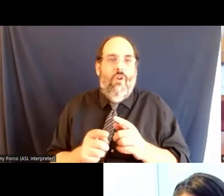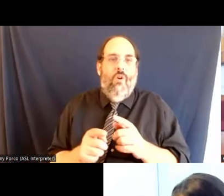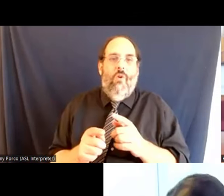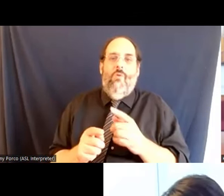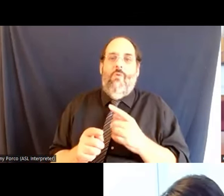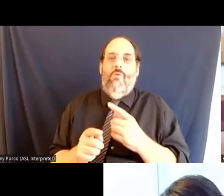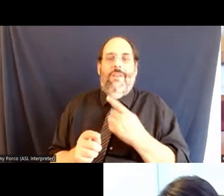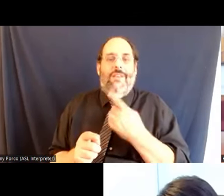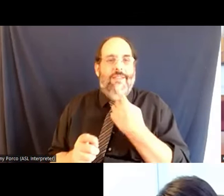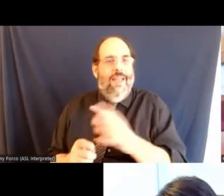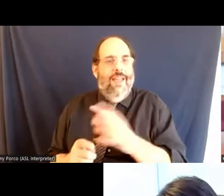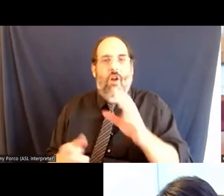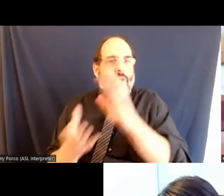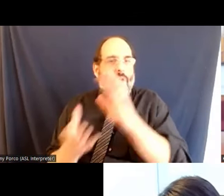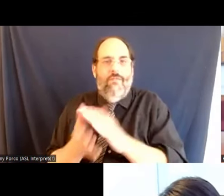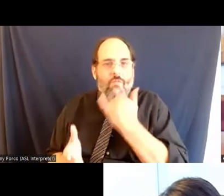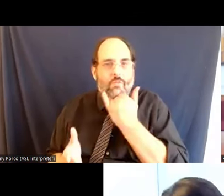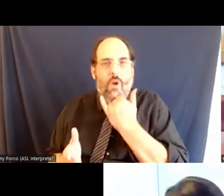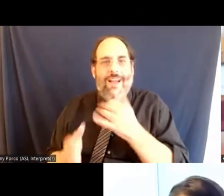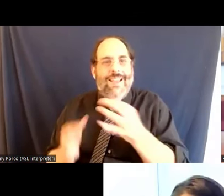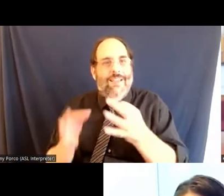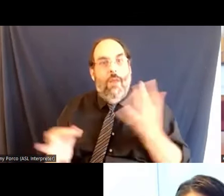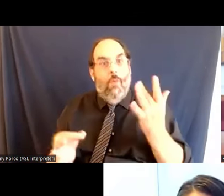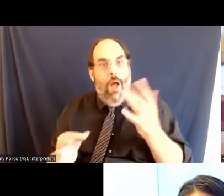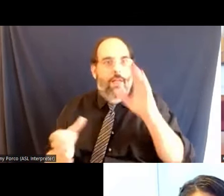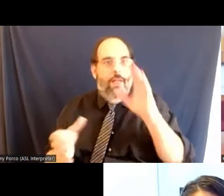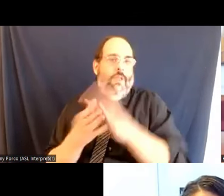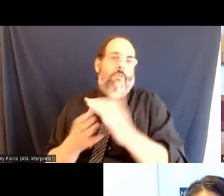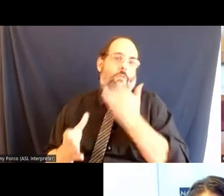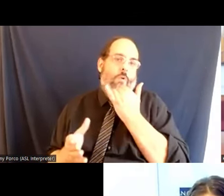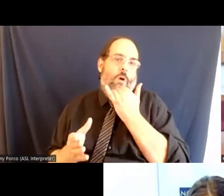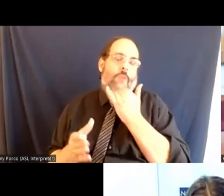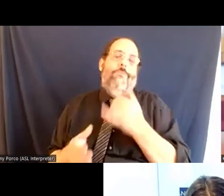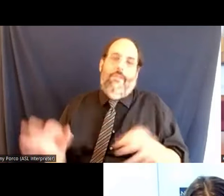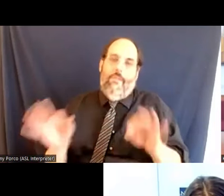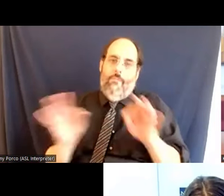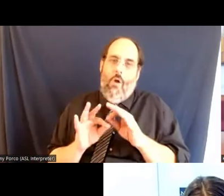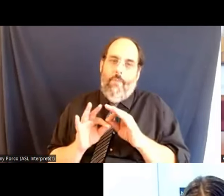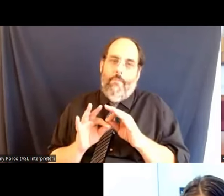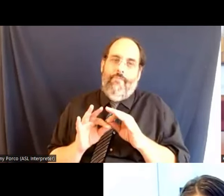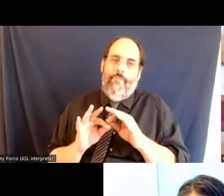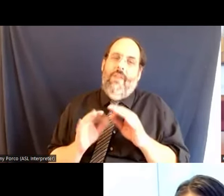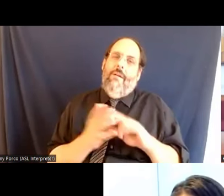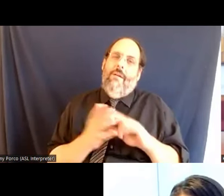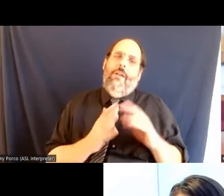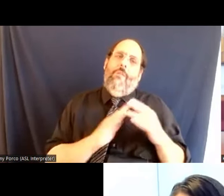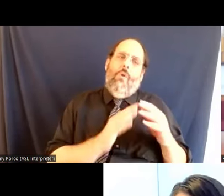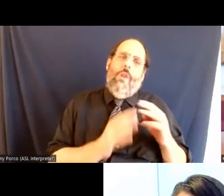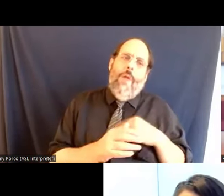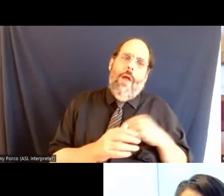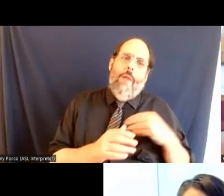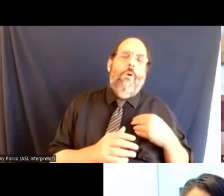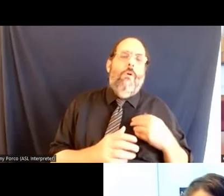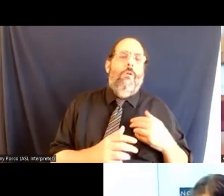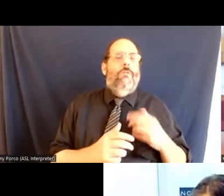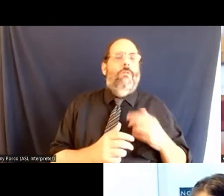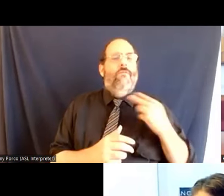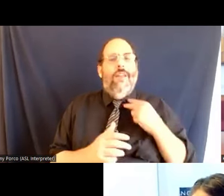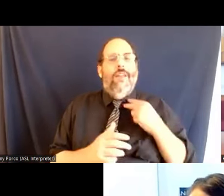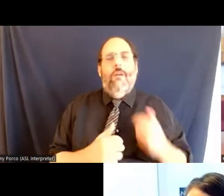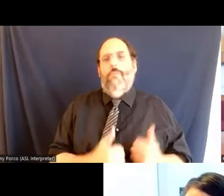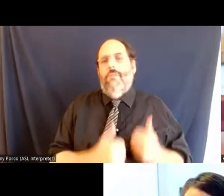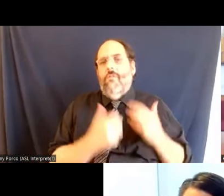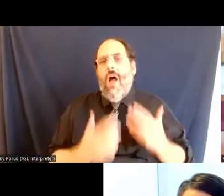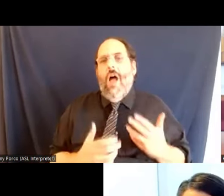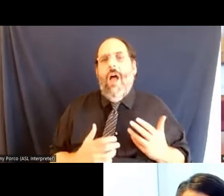their beliefs is also very important. All of this work in sum total gives community members, victims, survivors, and their family members